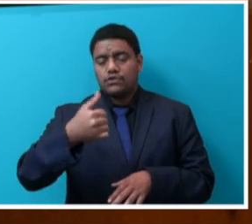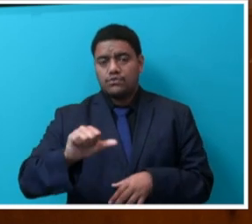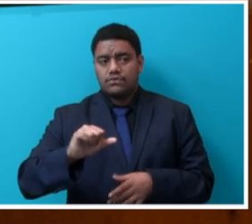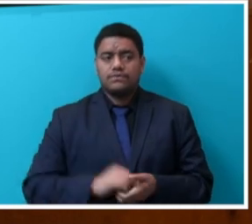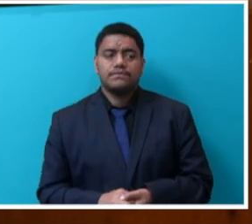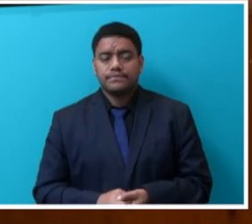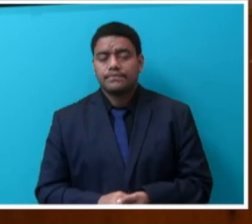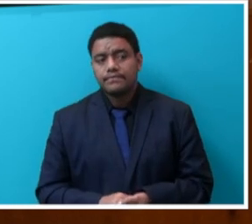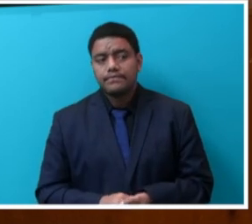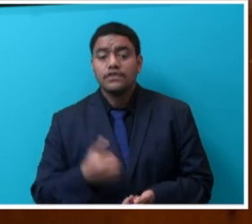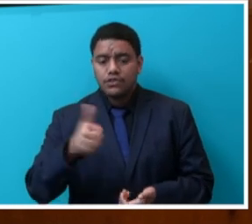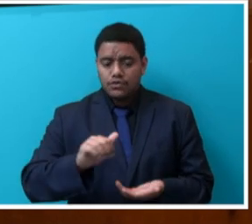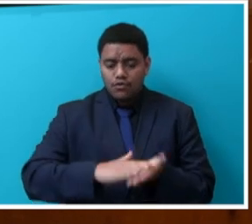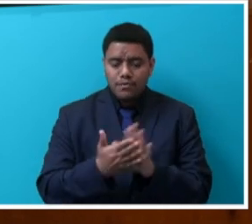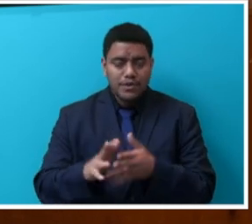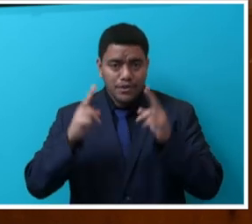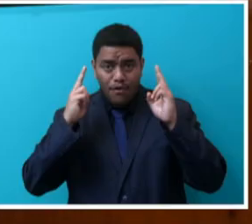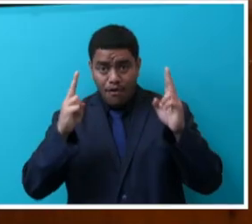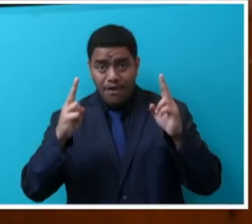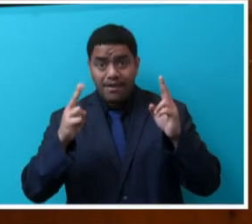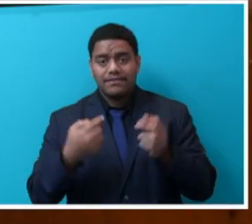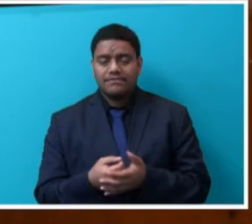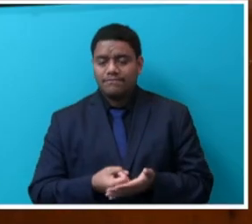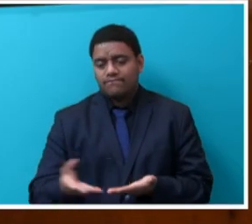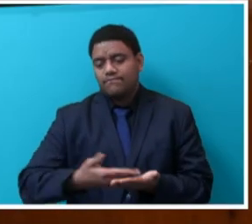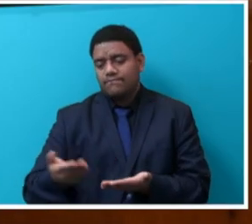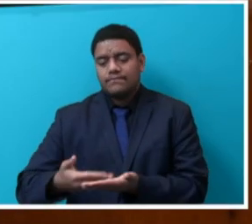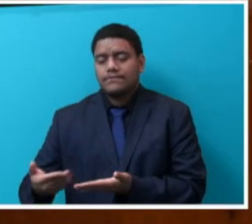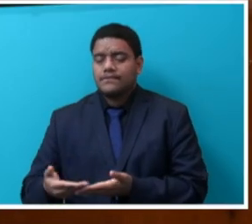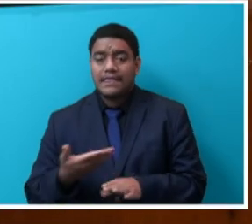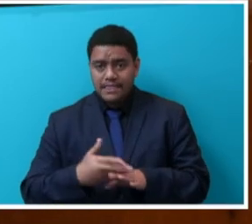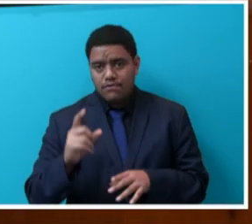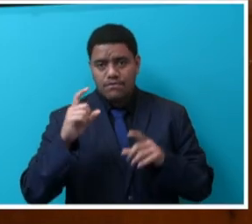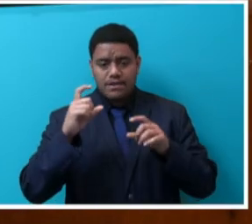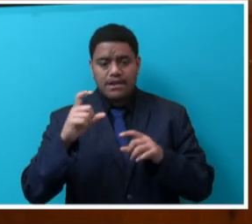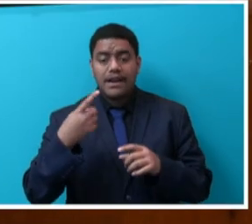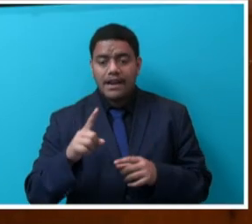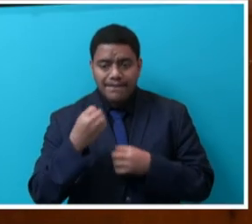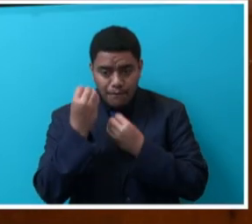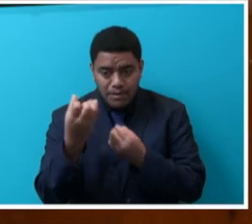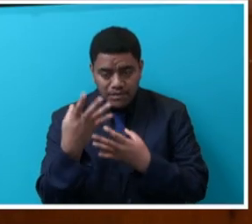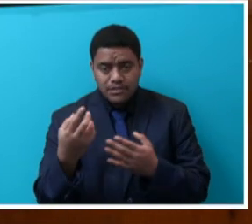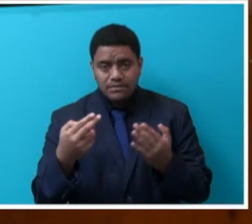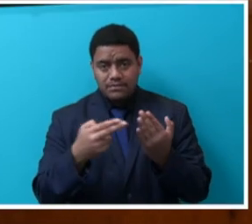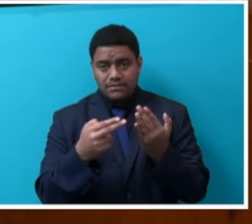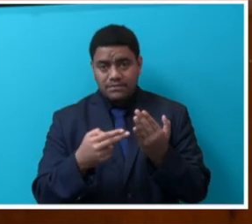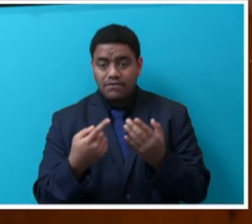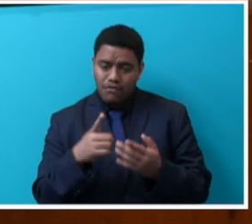halls to manage the demand. Information on requirements was also widely